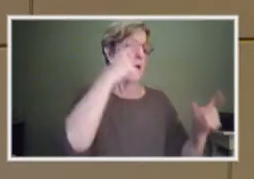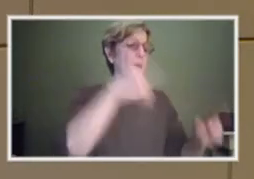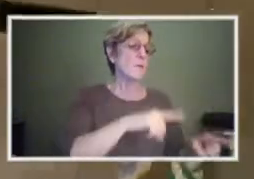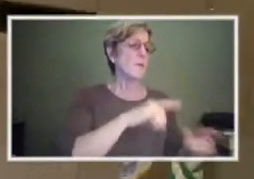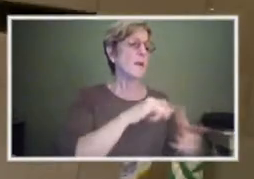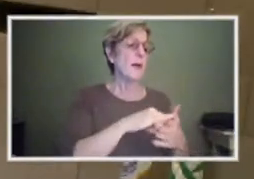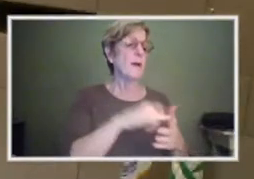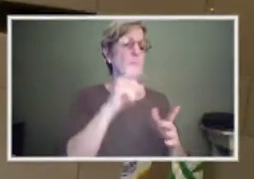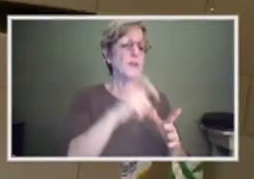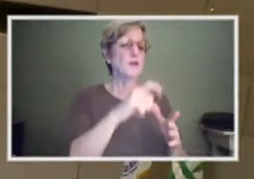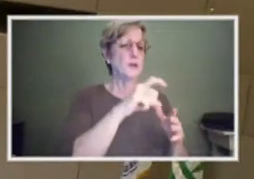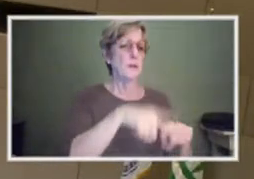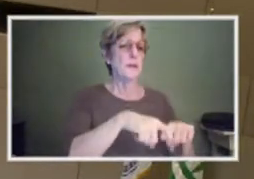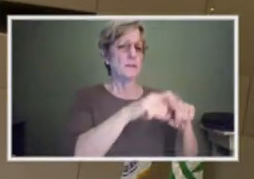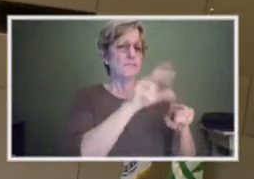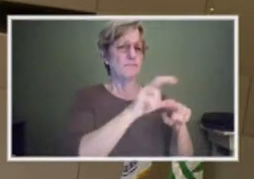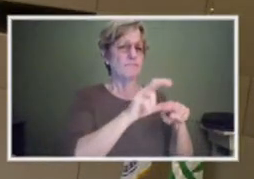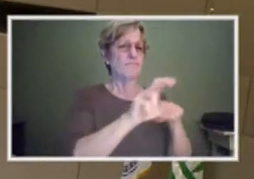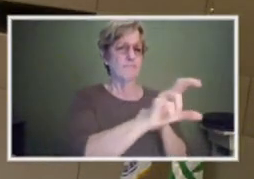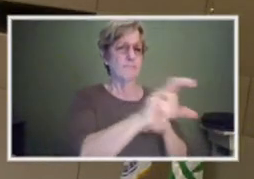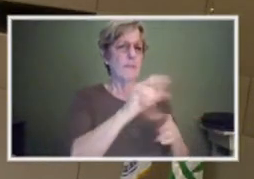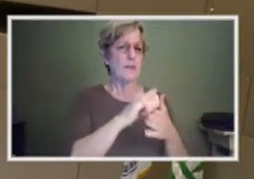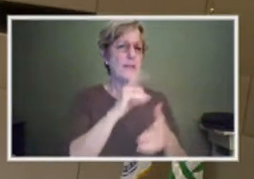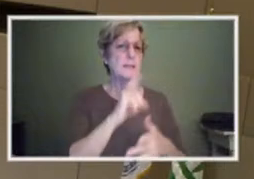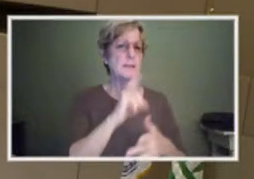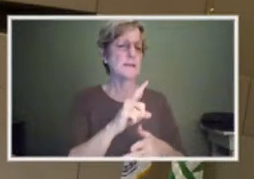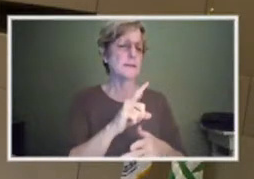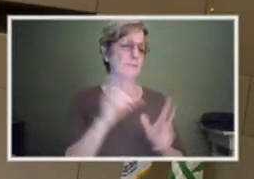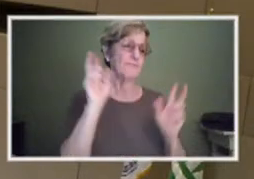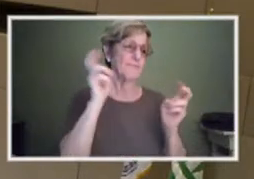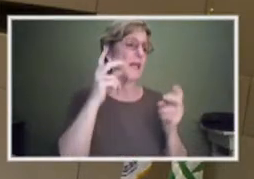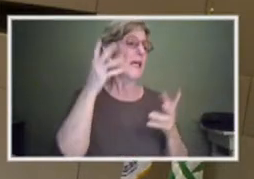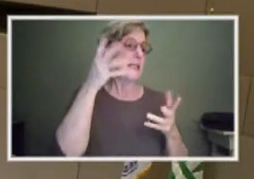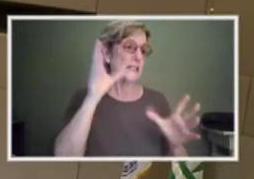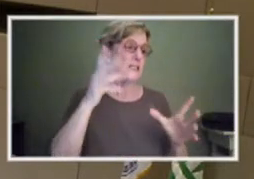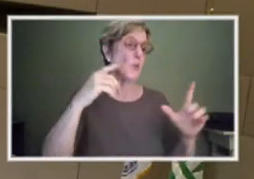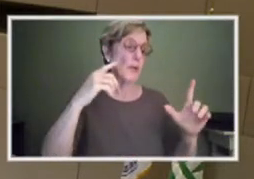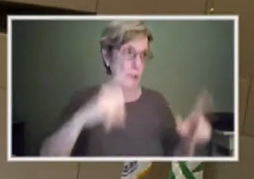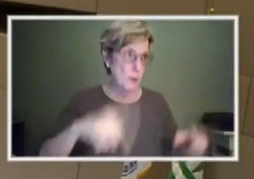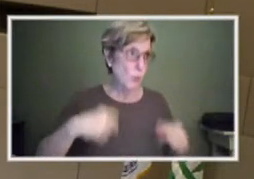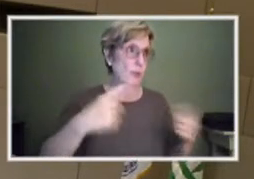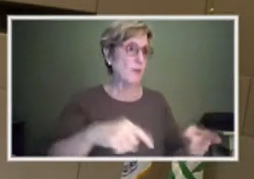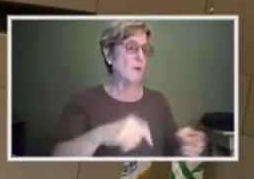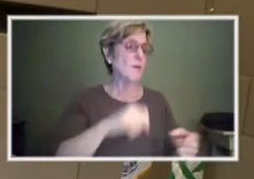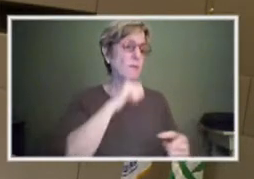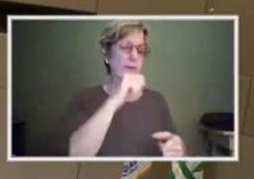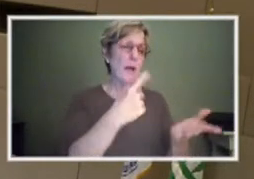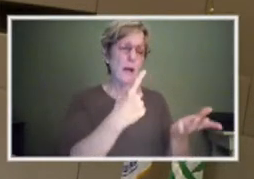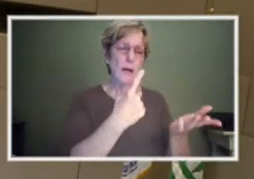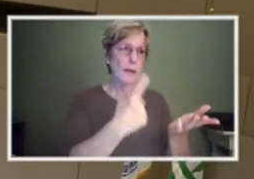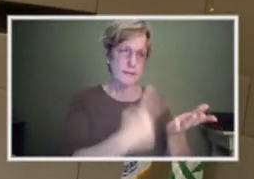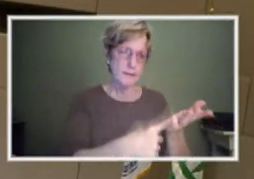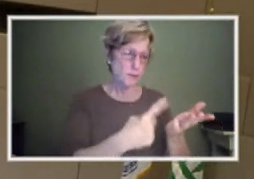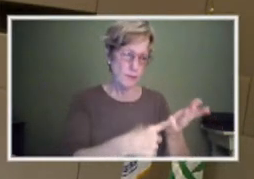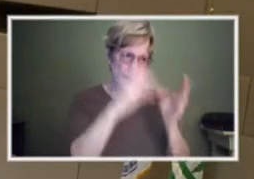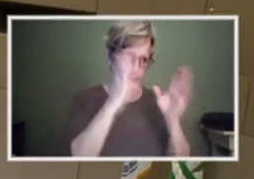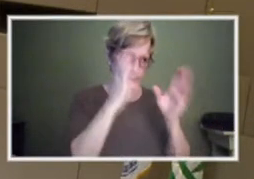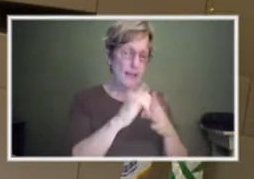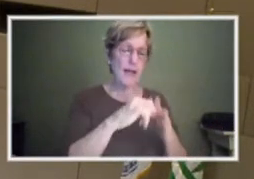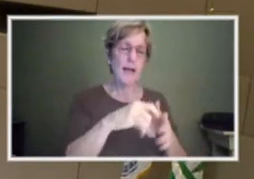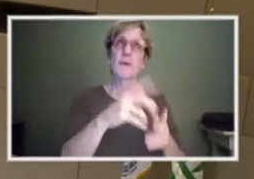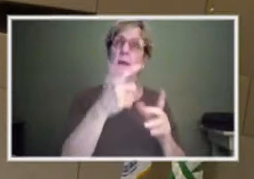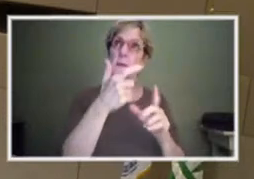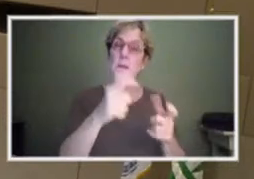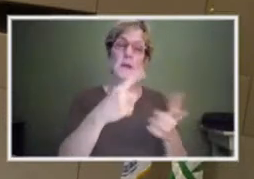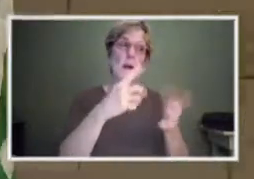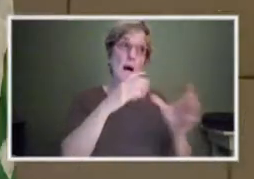should take that off. And if this is indeed the squeaky wheel that hasn't been addressed for a while, and I had deep conversations with them last year, I went to